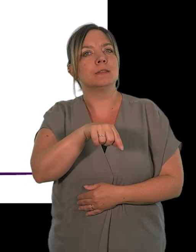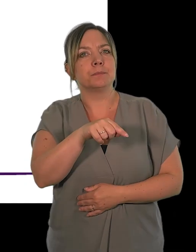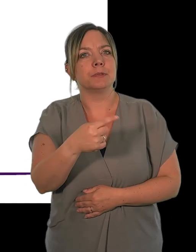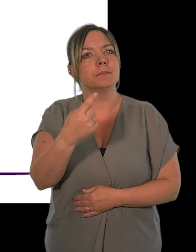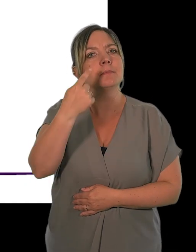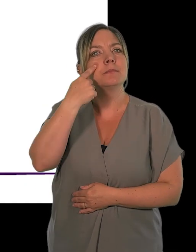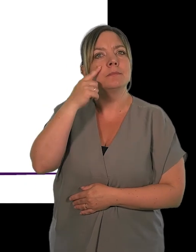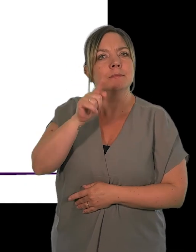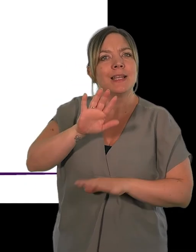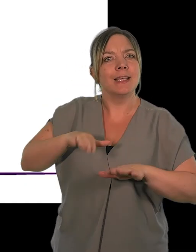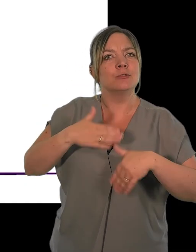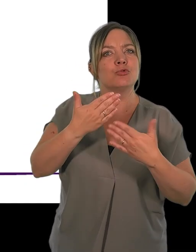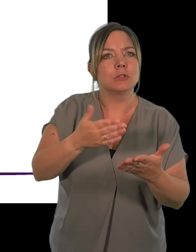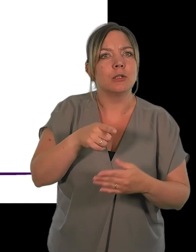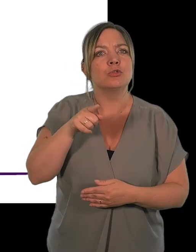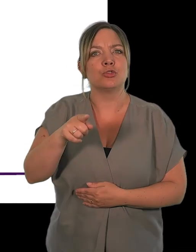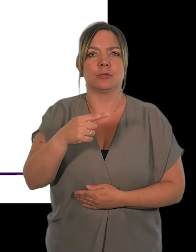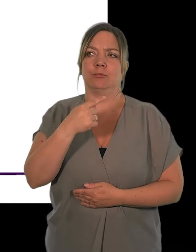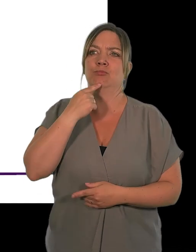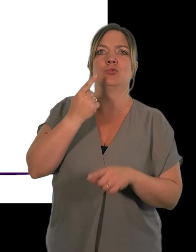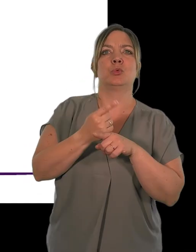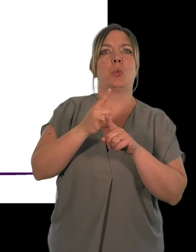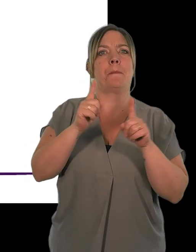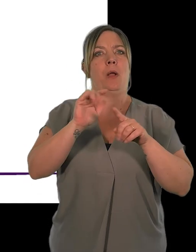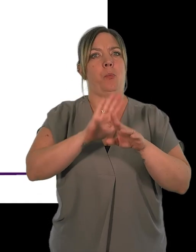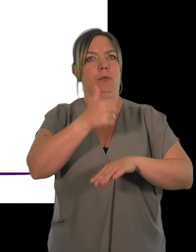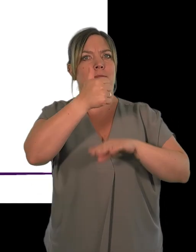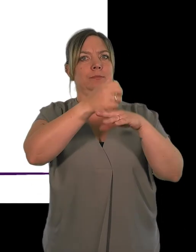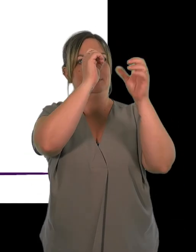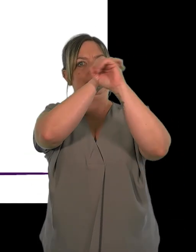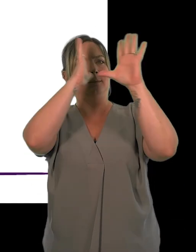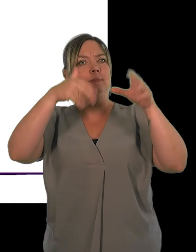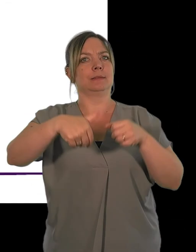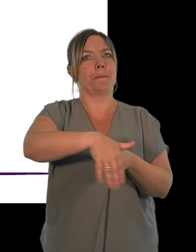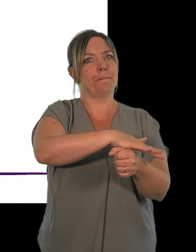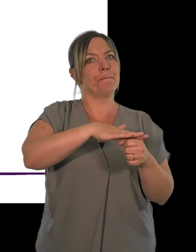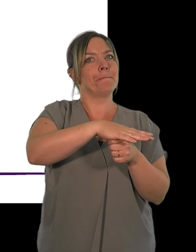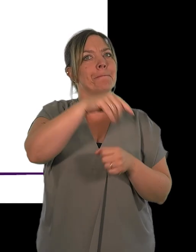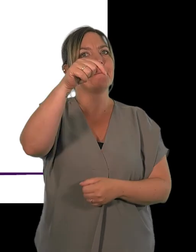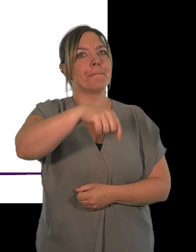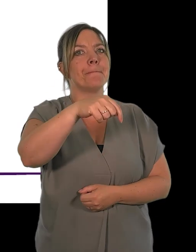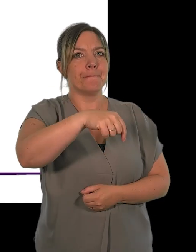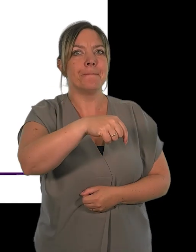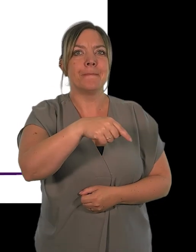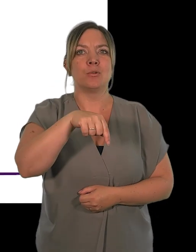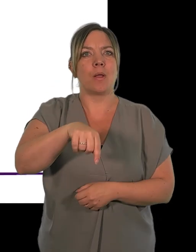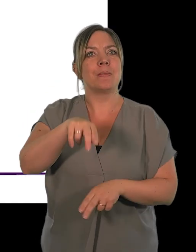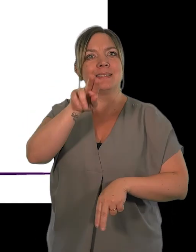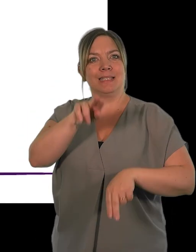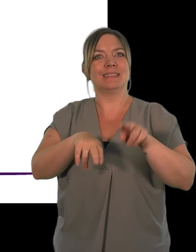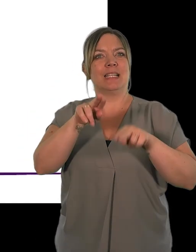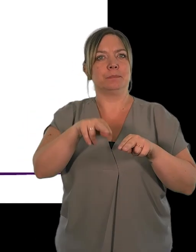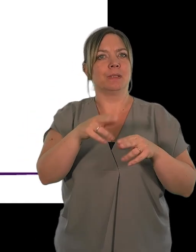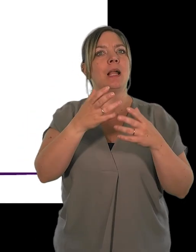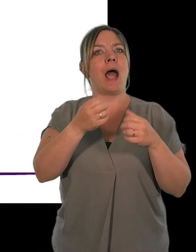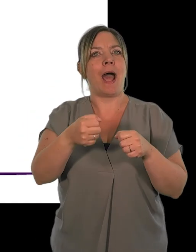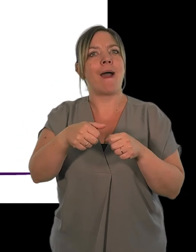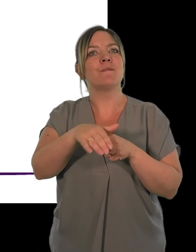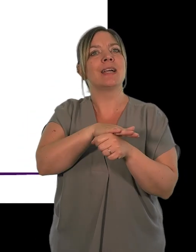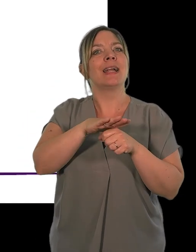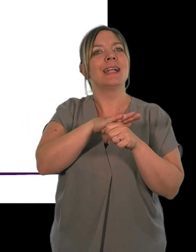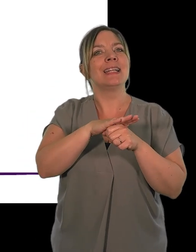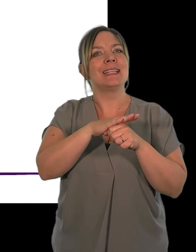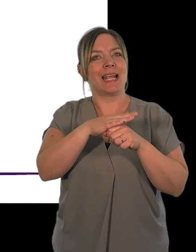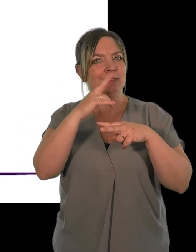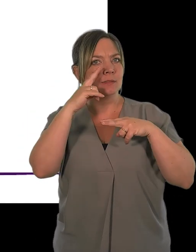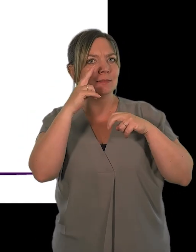this particular assessment, it's in the form of a case study, and the case study is: you have